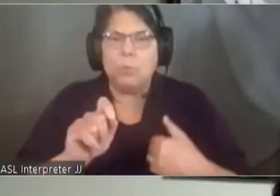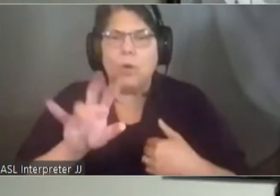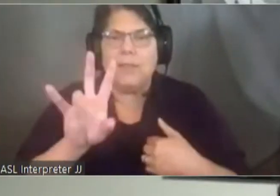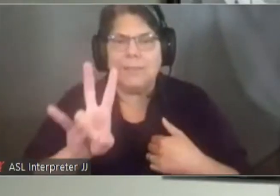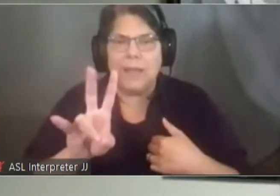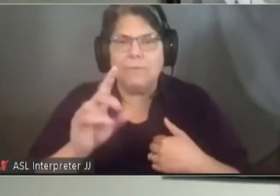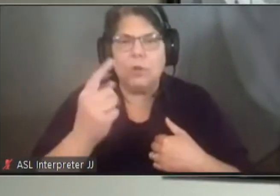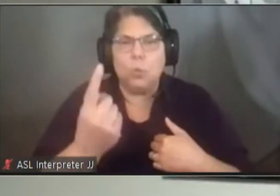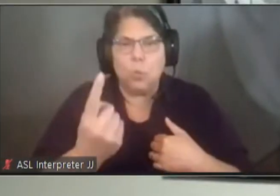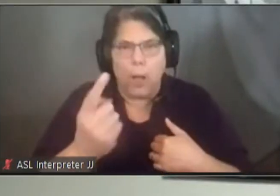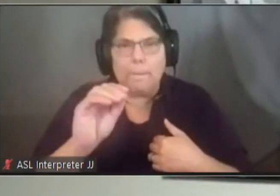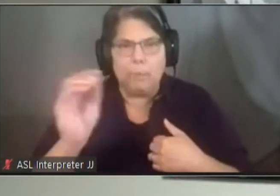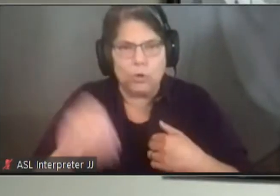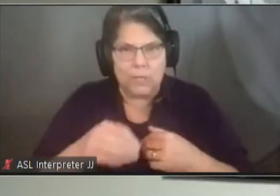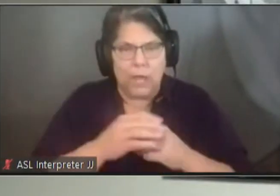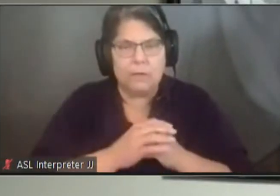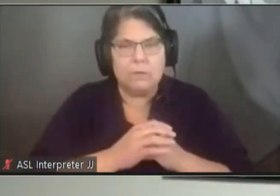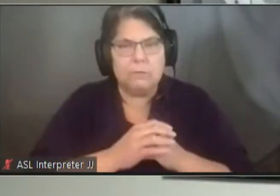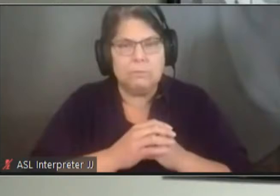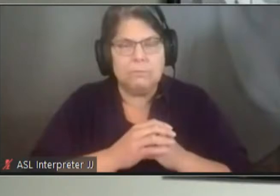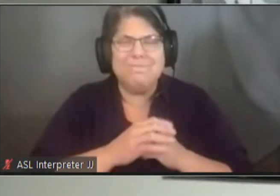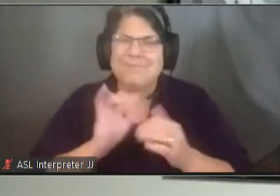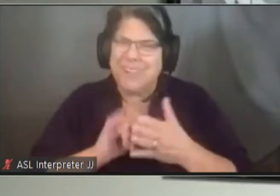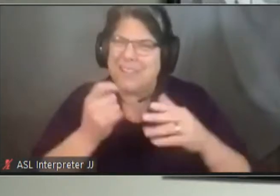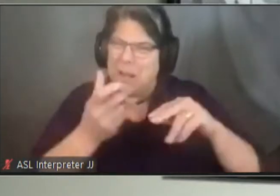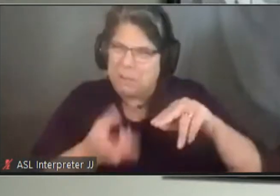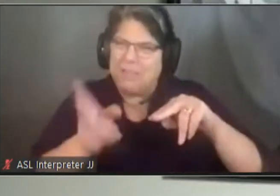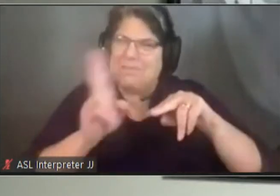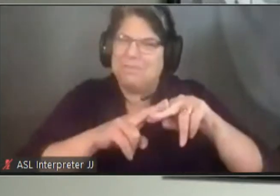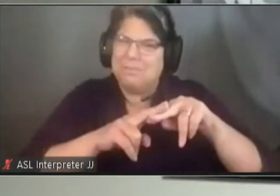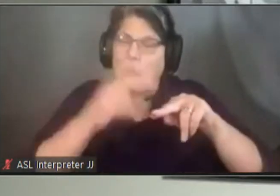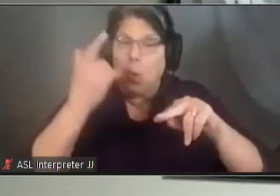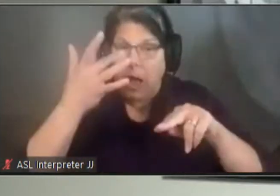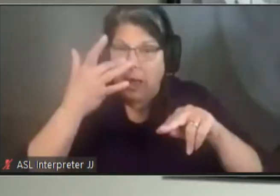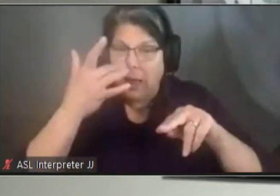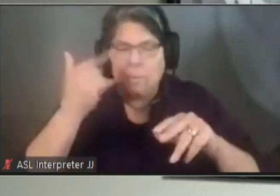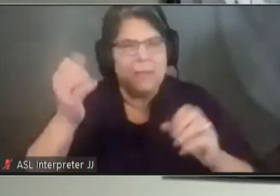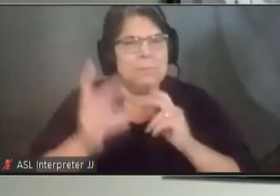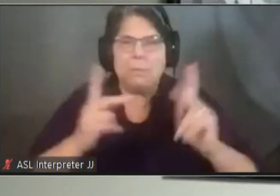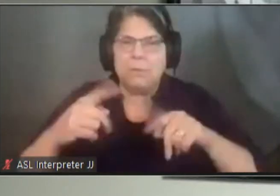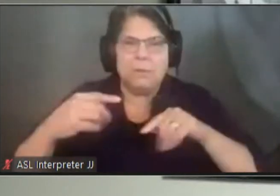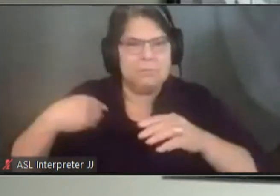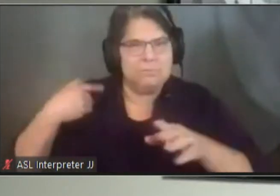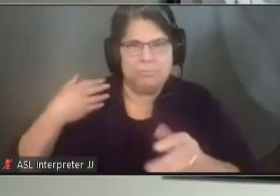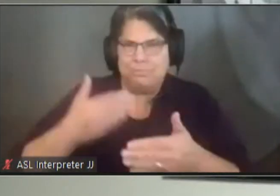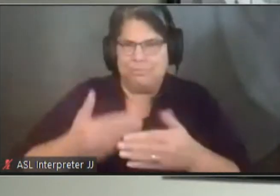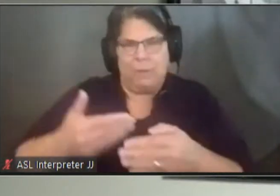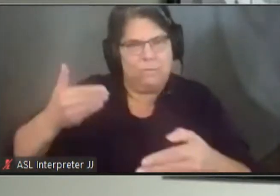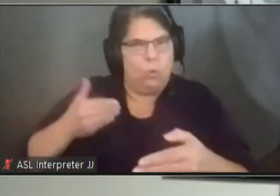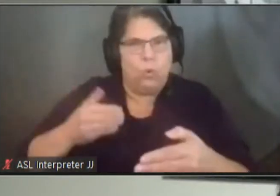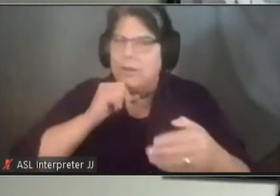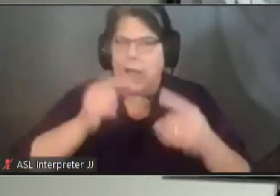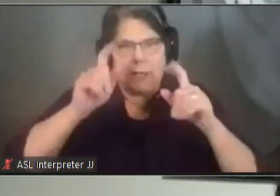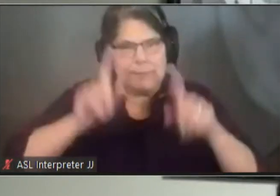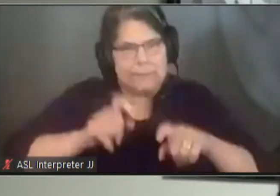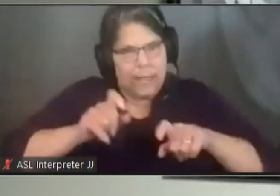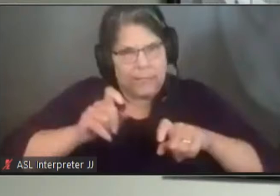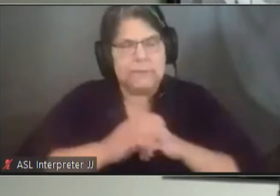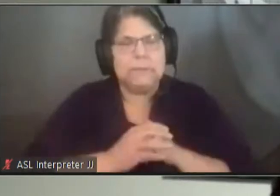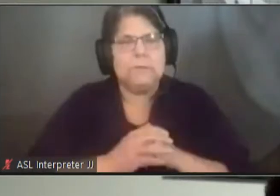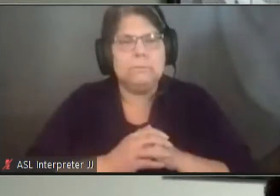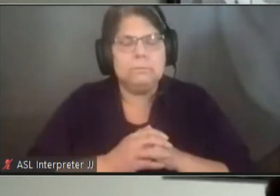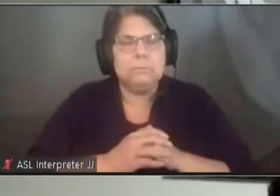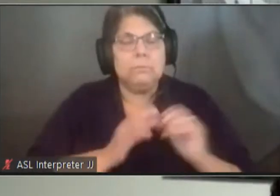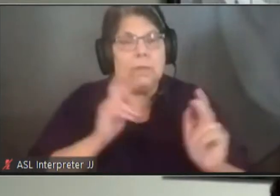7.71%. And this is up, we believe, because of low testing. Our cases are slowly